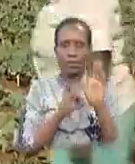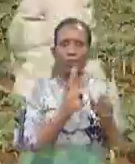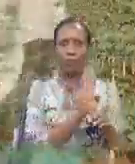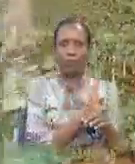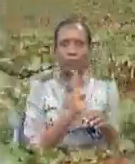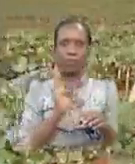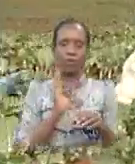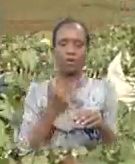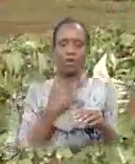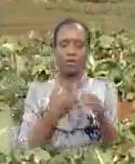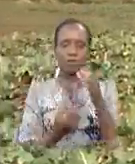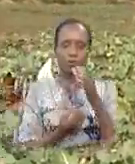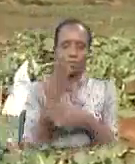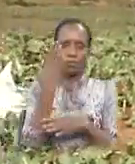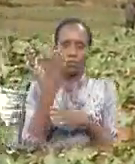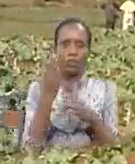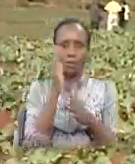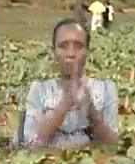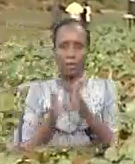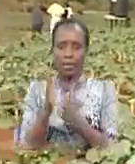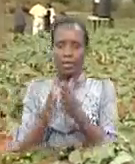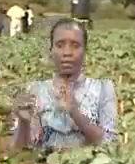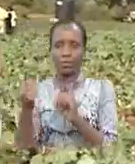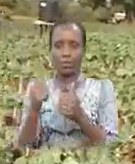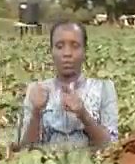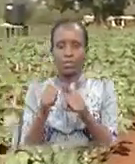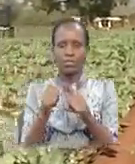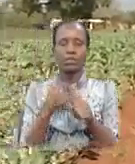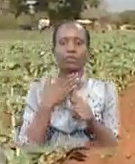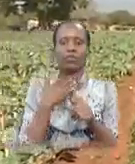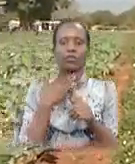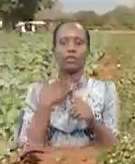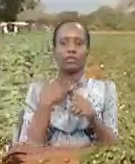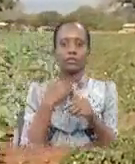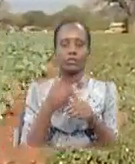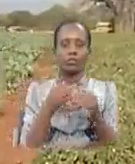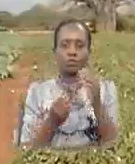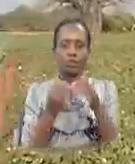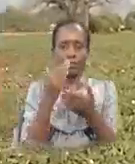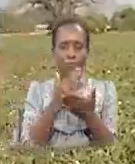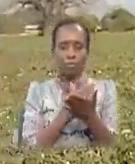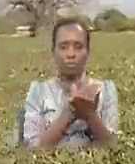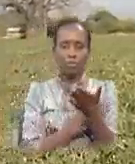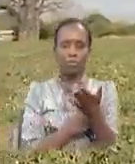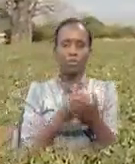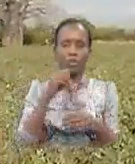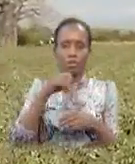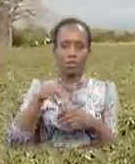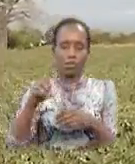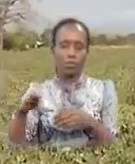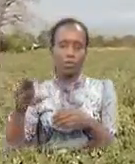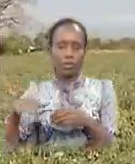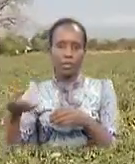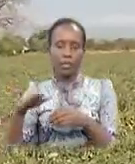The objective is to attain national food security and to improve livelihood for households in Kenya.